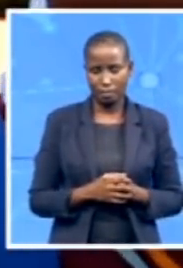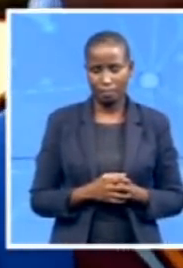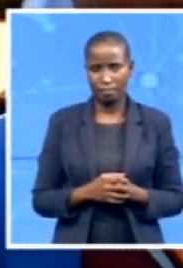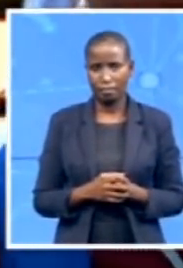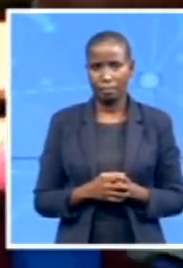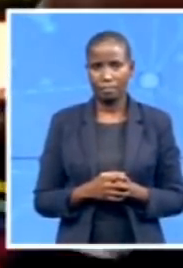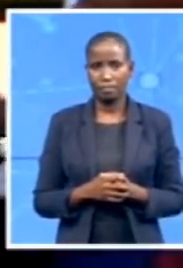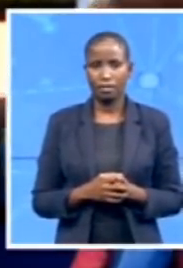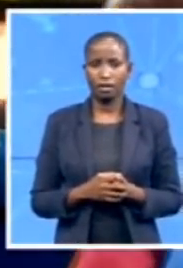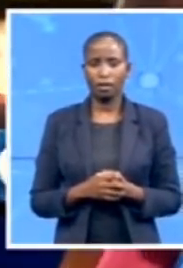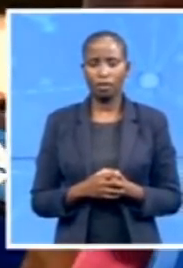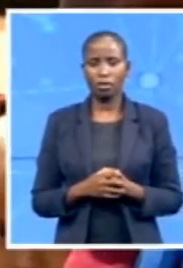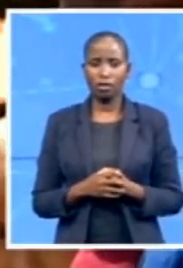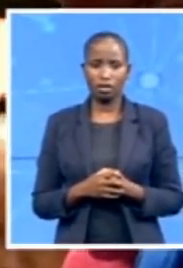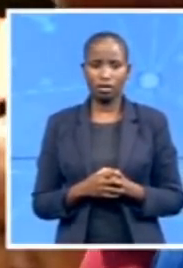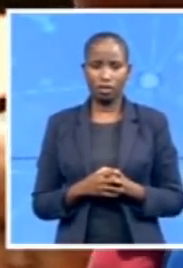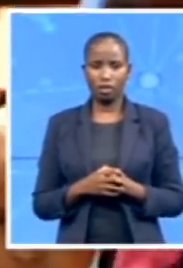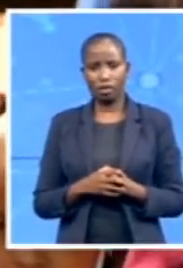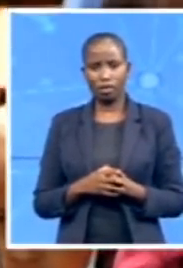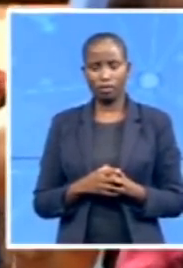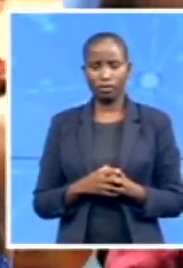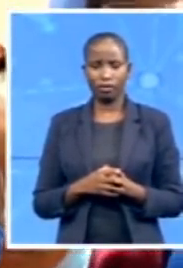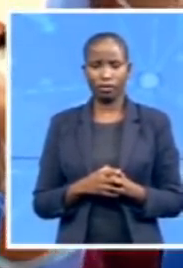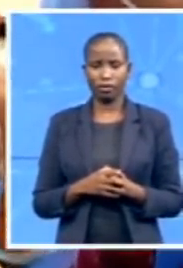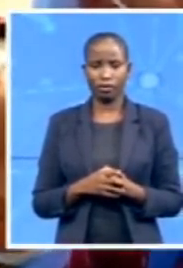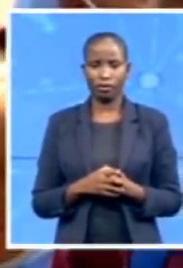ka o shi we ni si